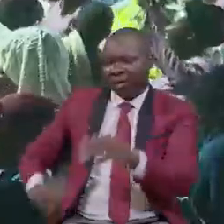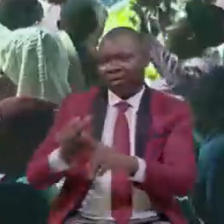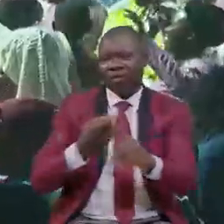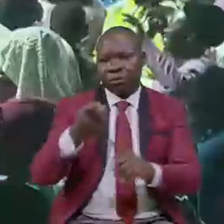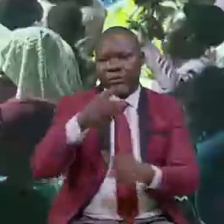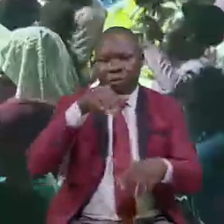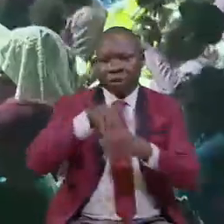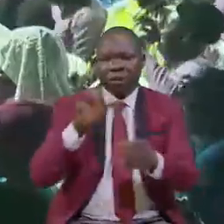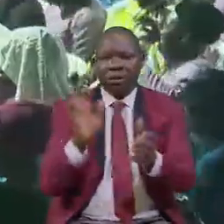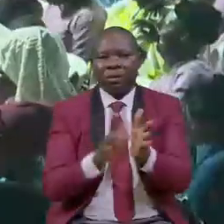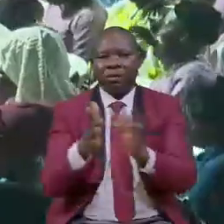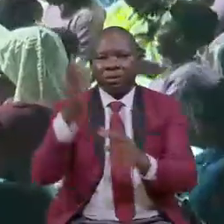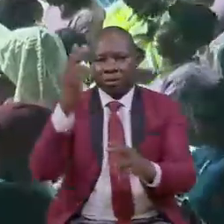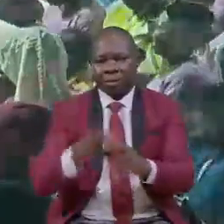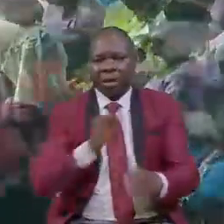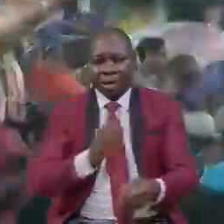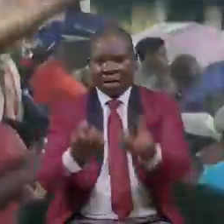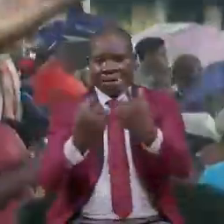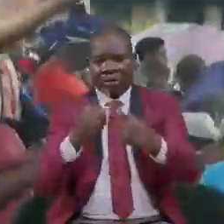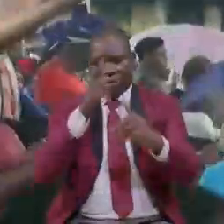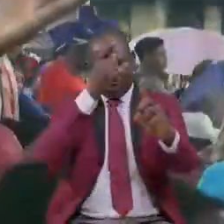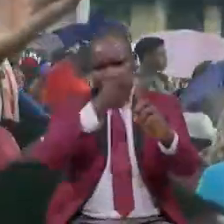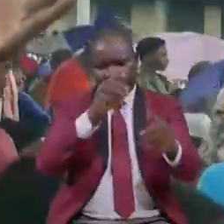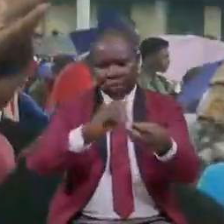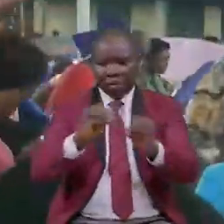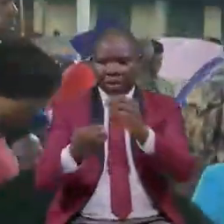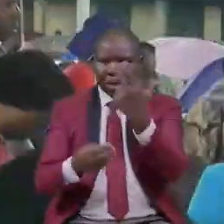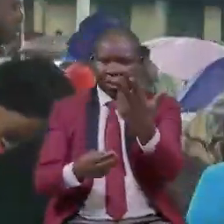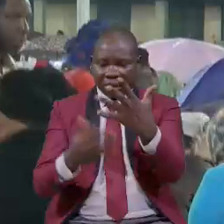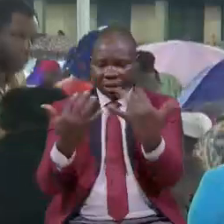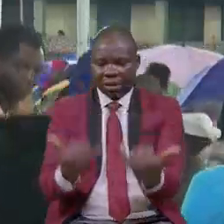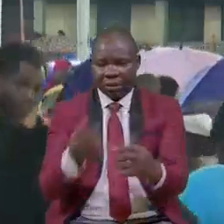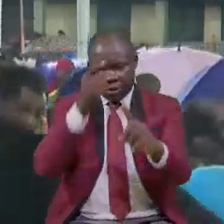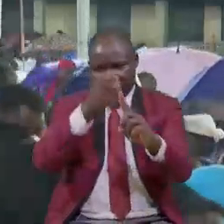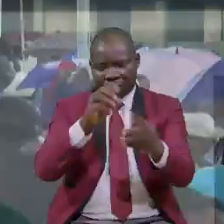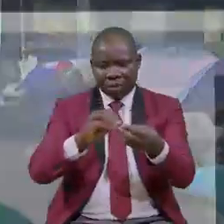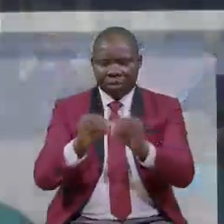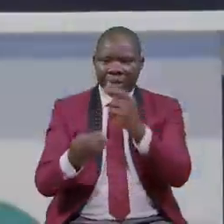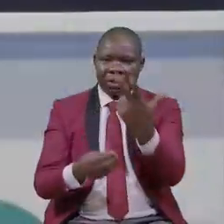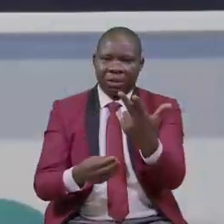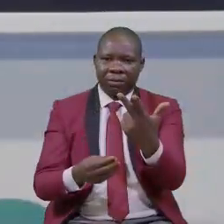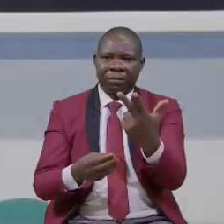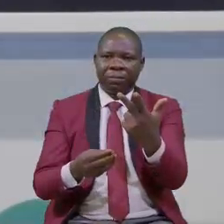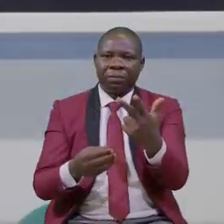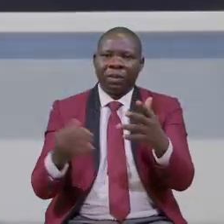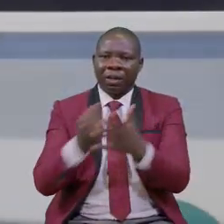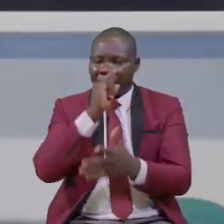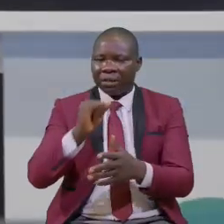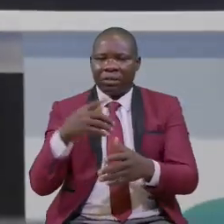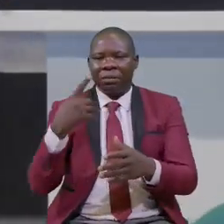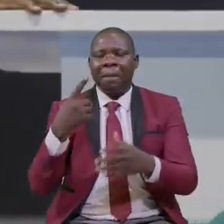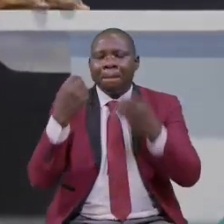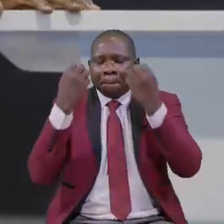I come to point number three now. Point number three. It's the